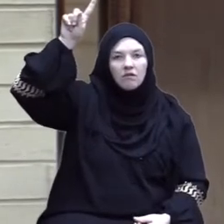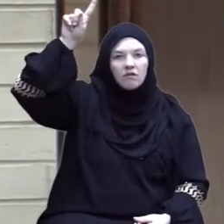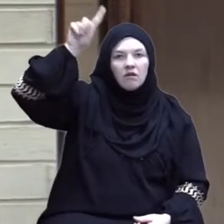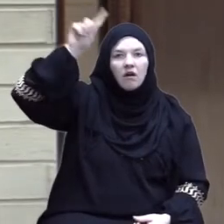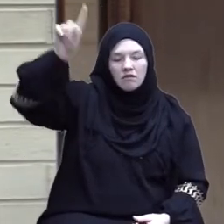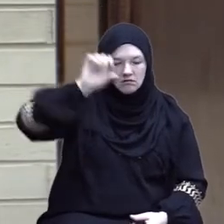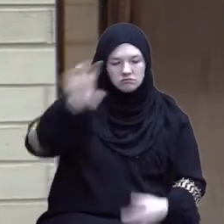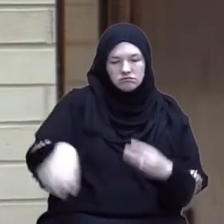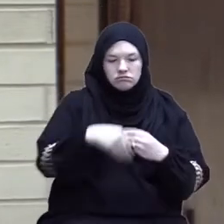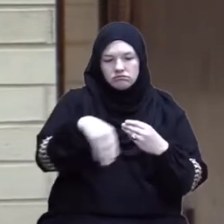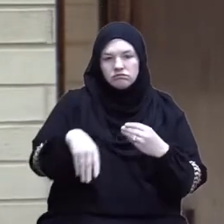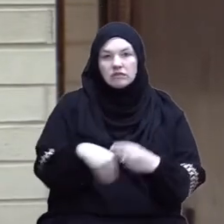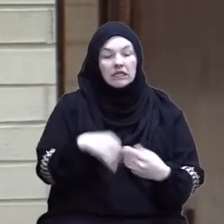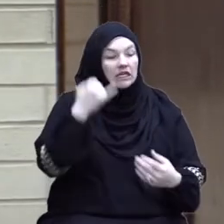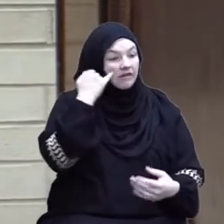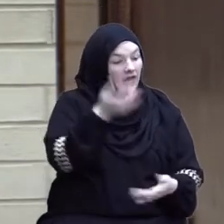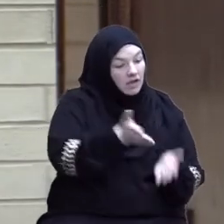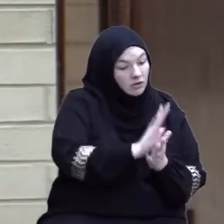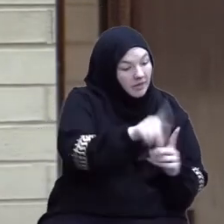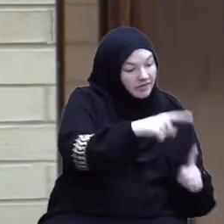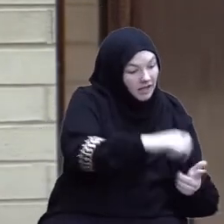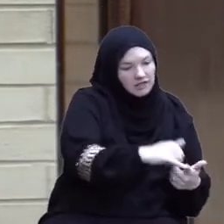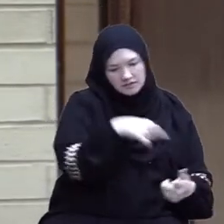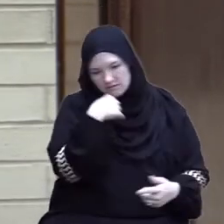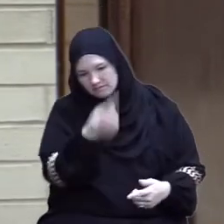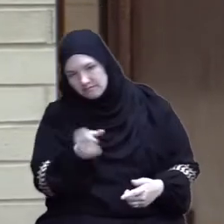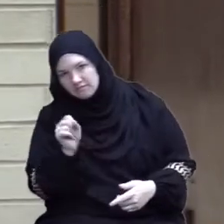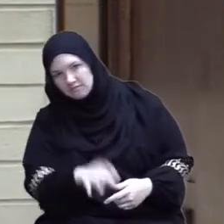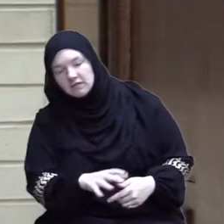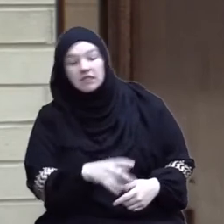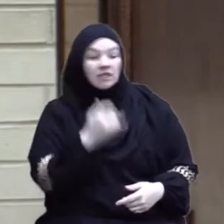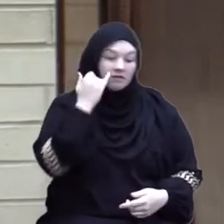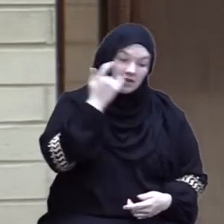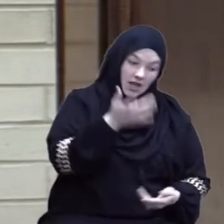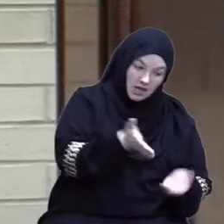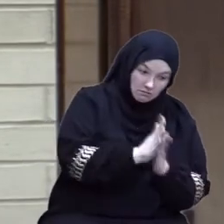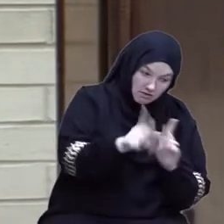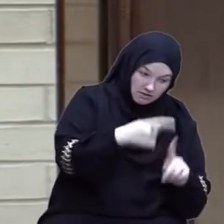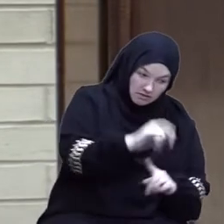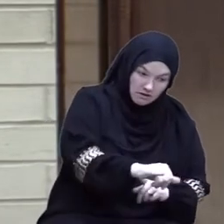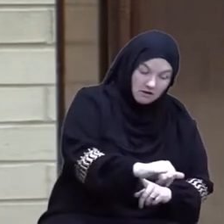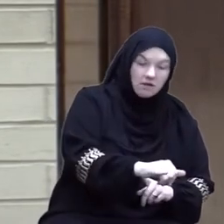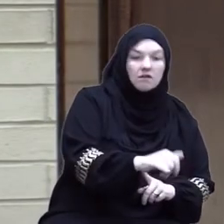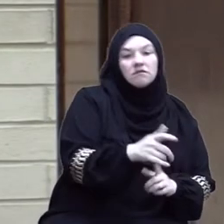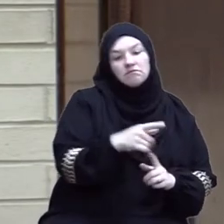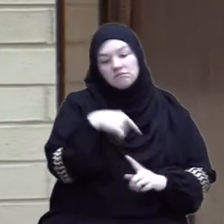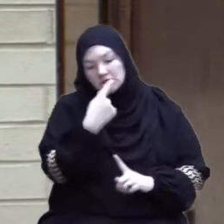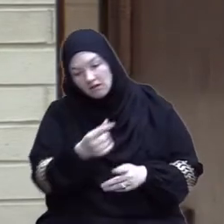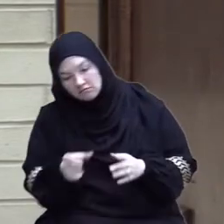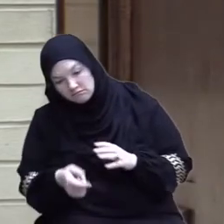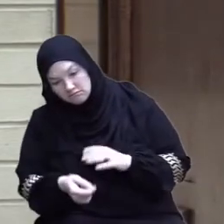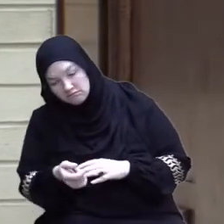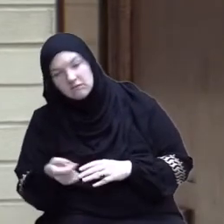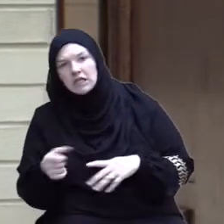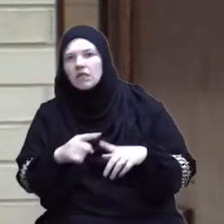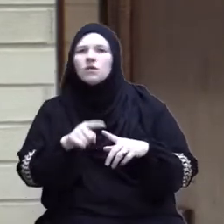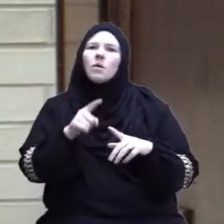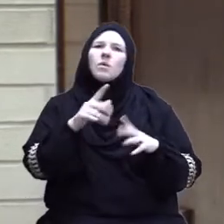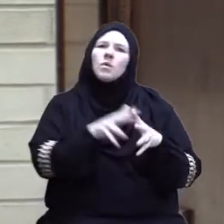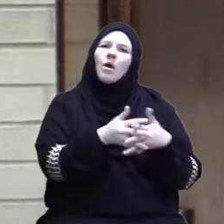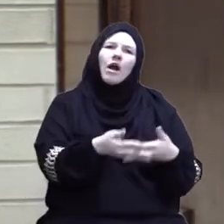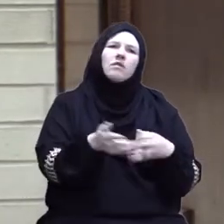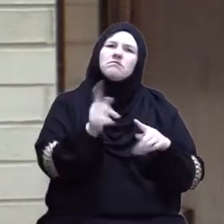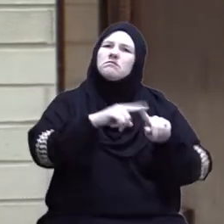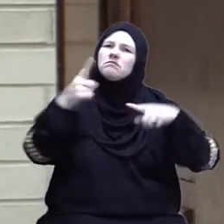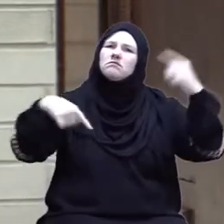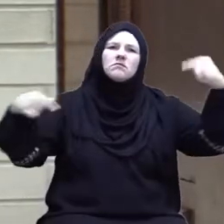ask you about this, tell them that. They ask you about that, tell them this. So the Quran came in varieties of ways. The